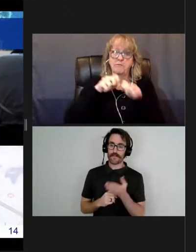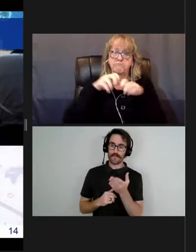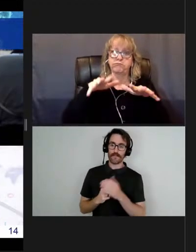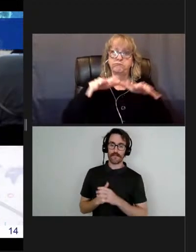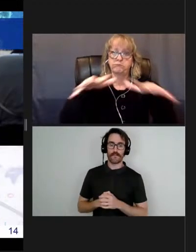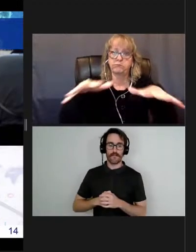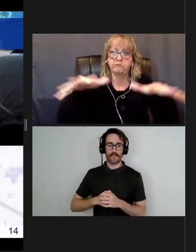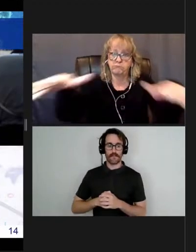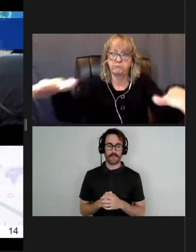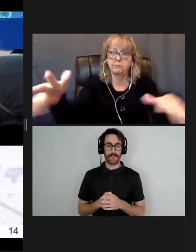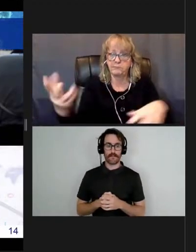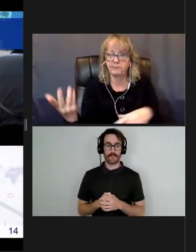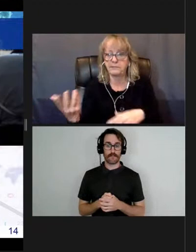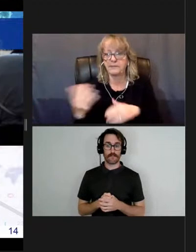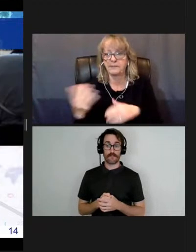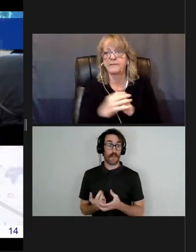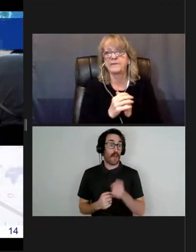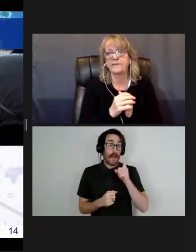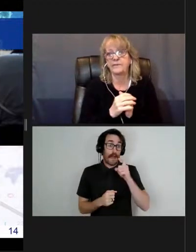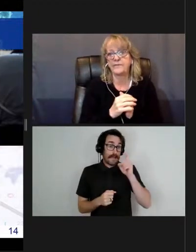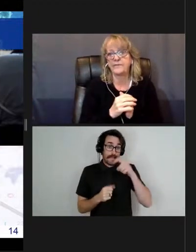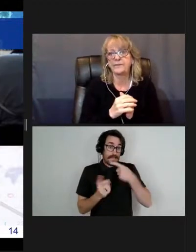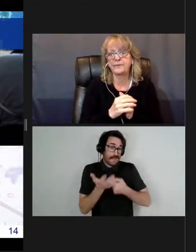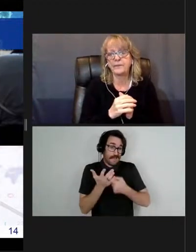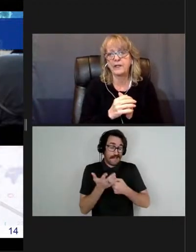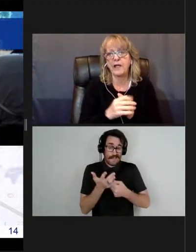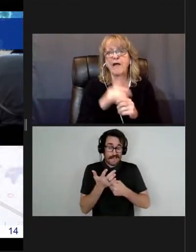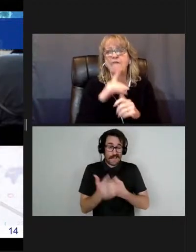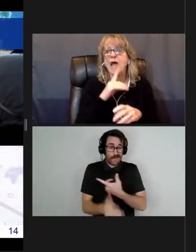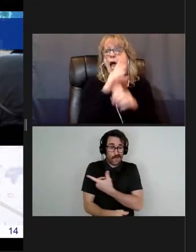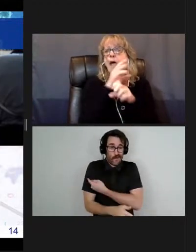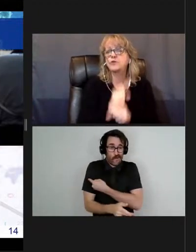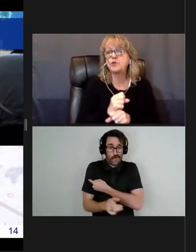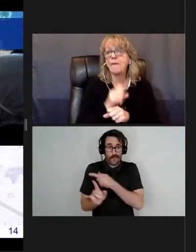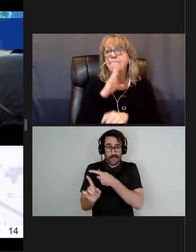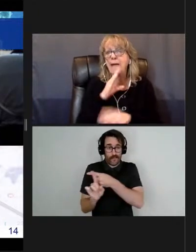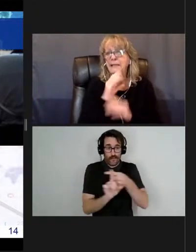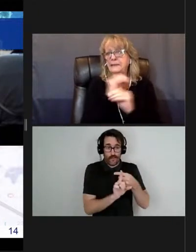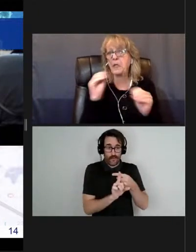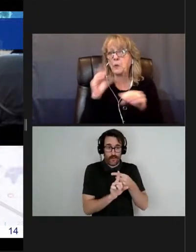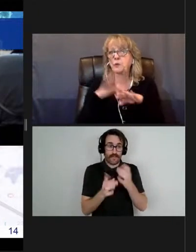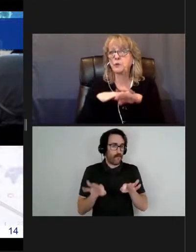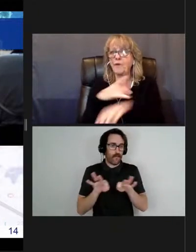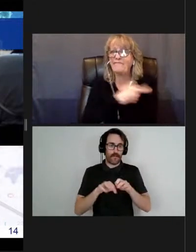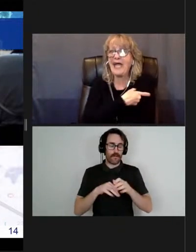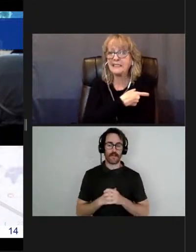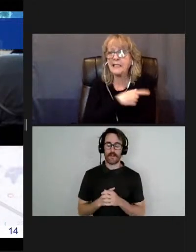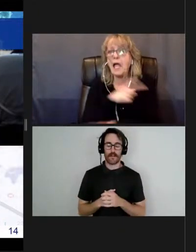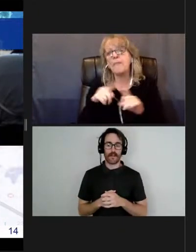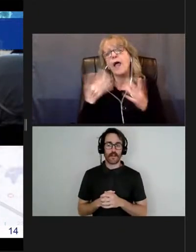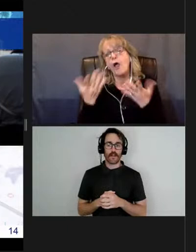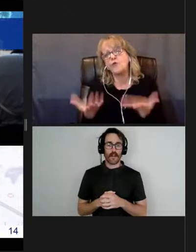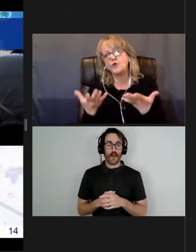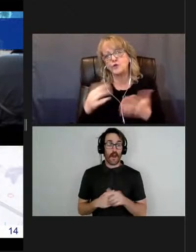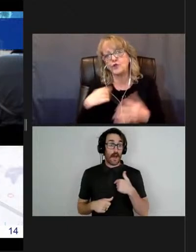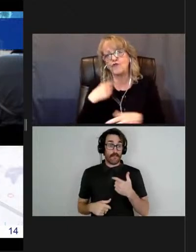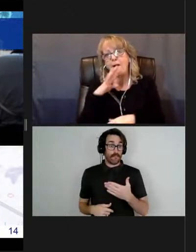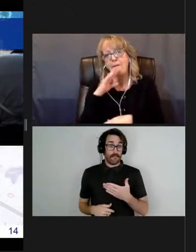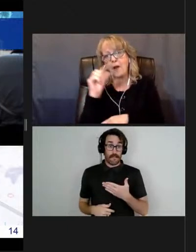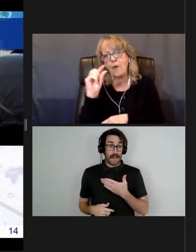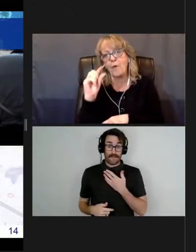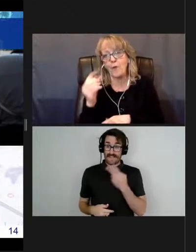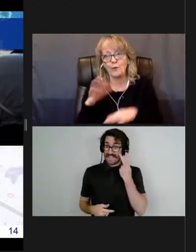I'd be remiss if we don't talk about vaccinations at least a little bit in this. Happy to say that,